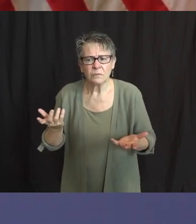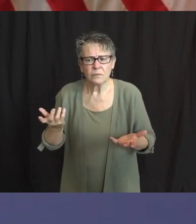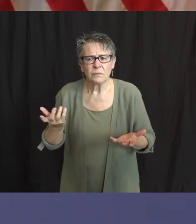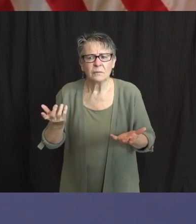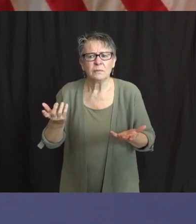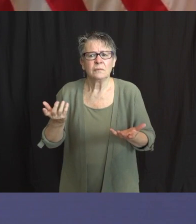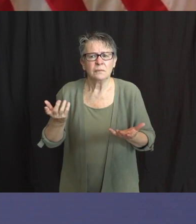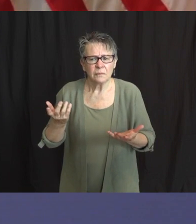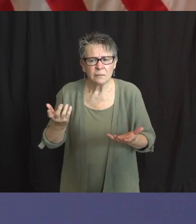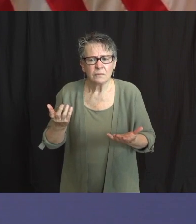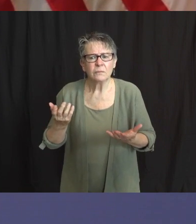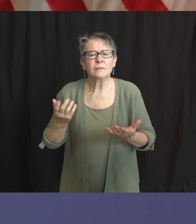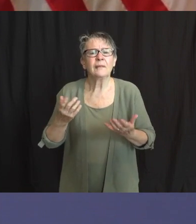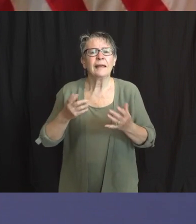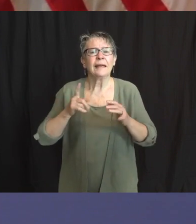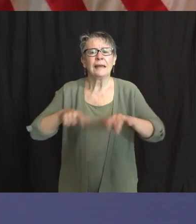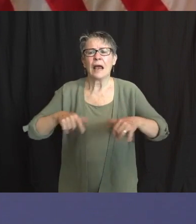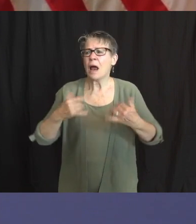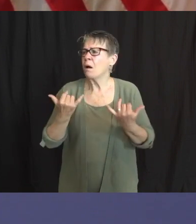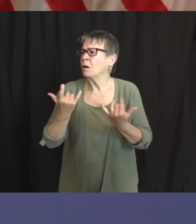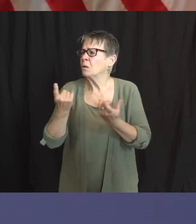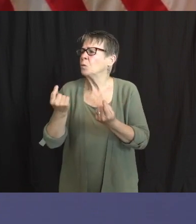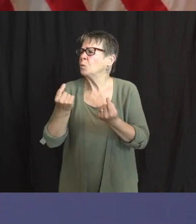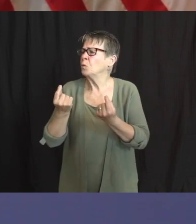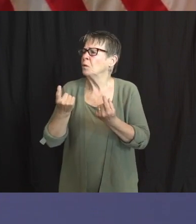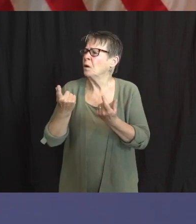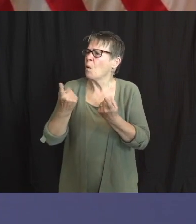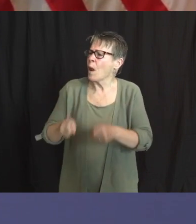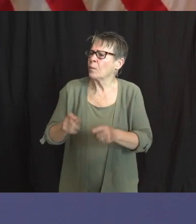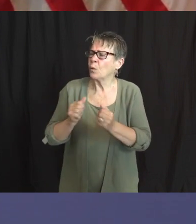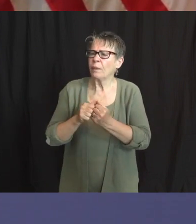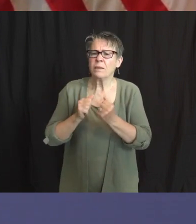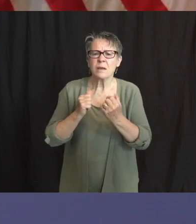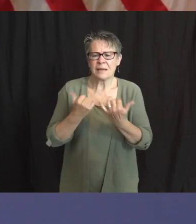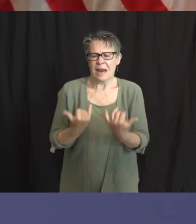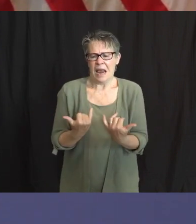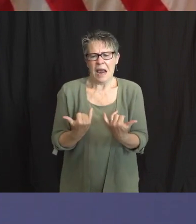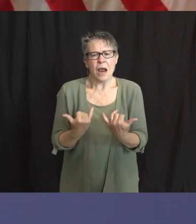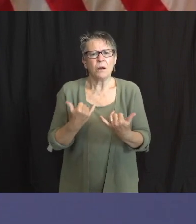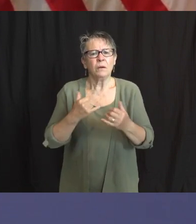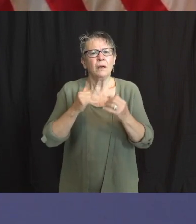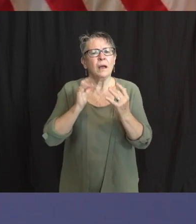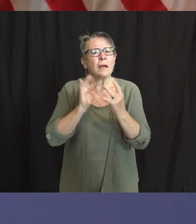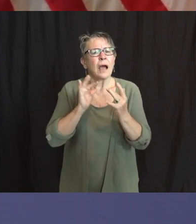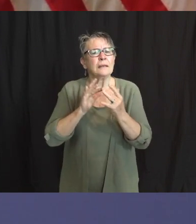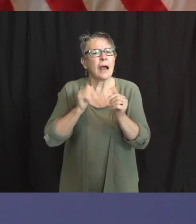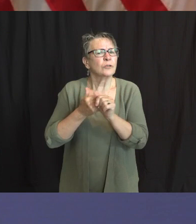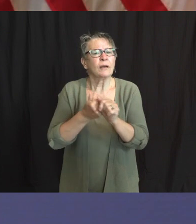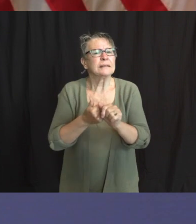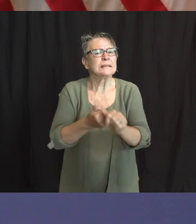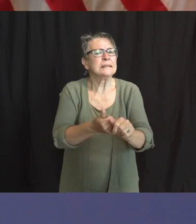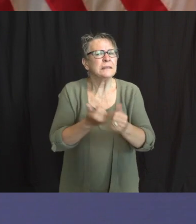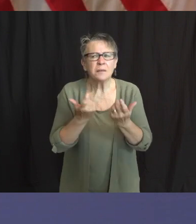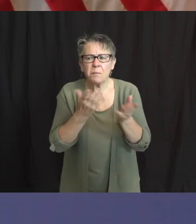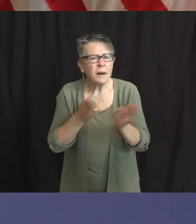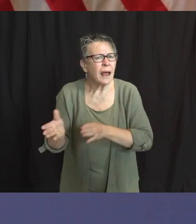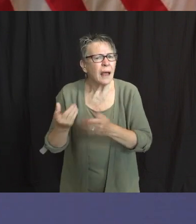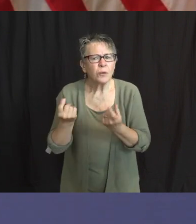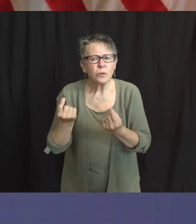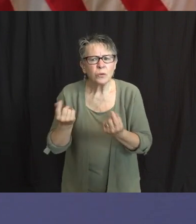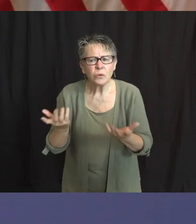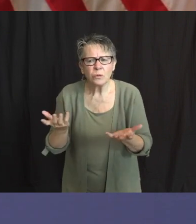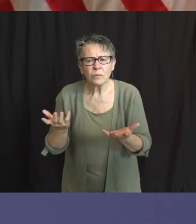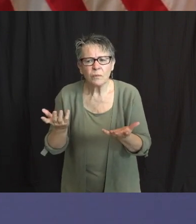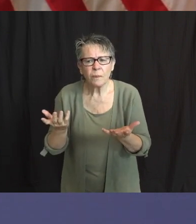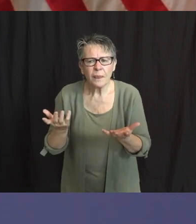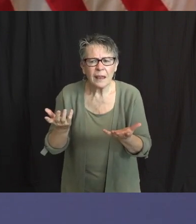If so, what have you learned about who they are and how they got sick amid all the social distancing? Are they emergency responders or healthcare workers, people going to